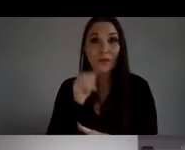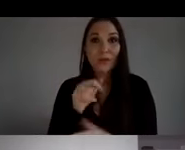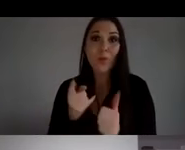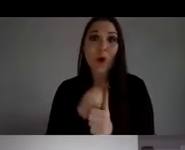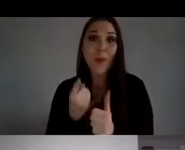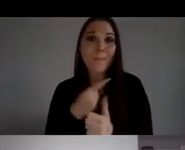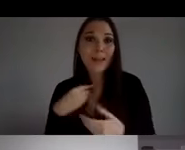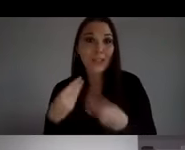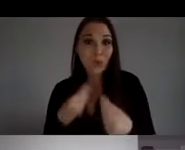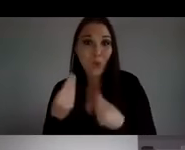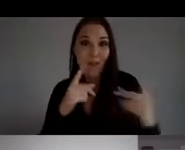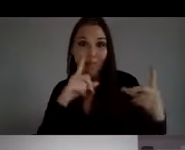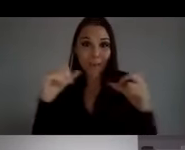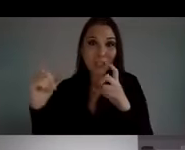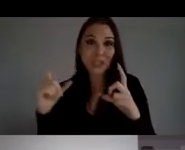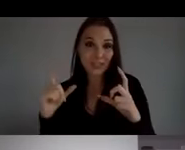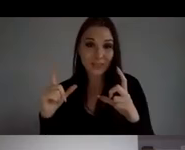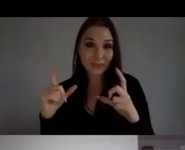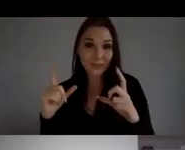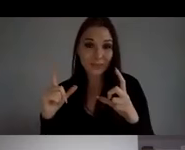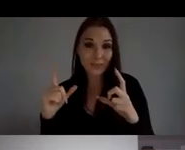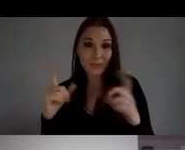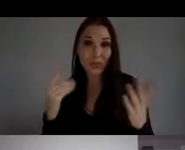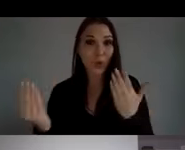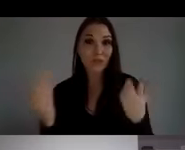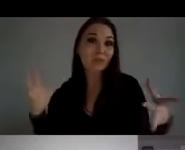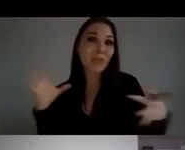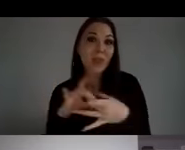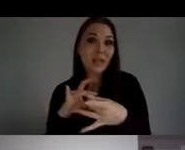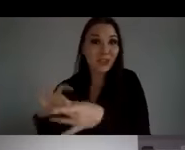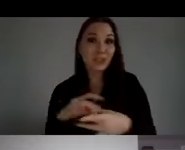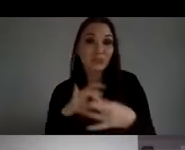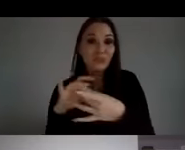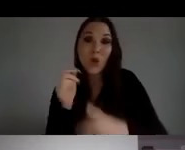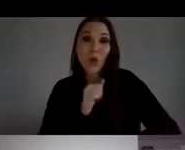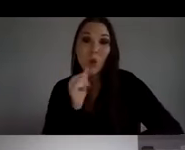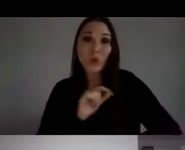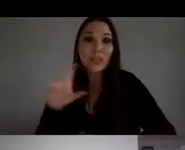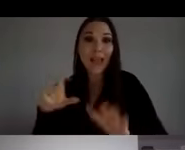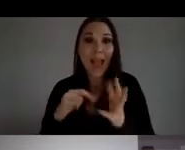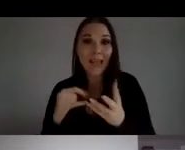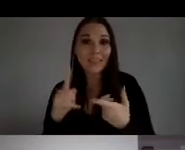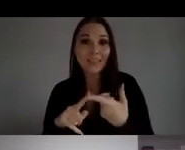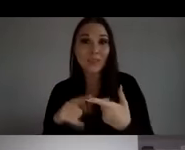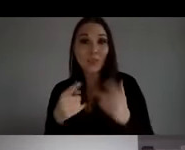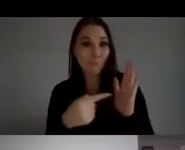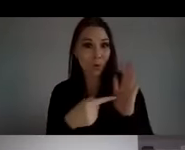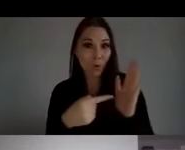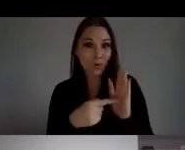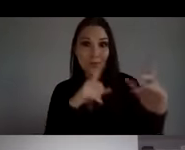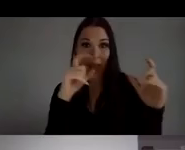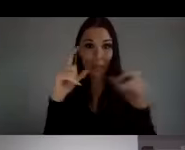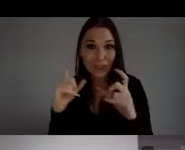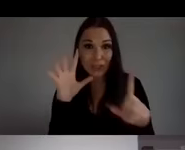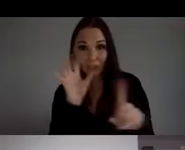of their images. So this goes hand in hand with the saliency use case, where you can predict, okay, this is the most important part of the image, and